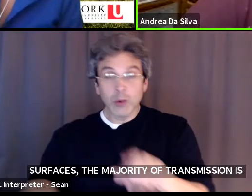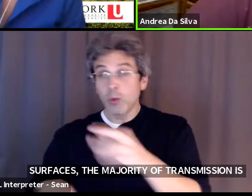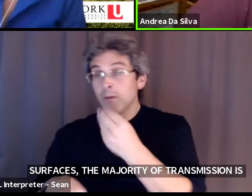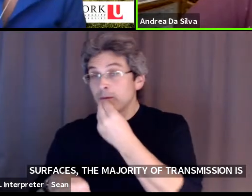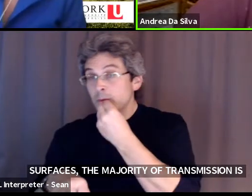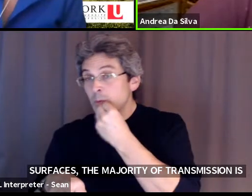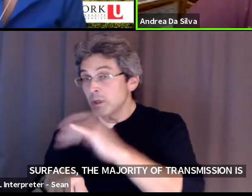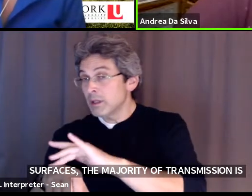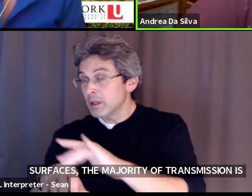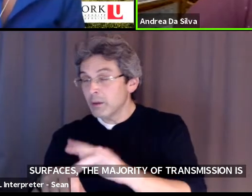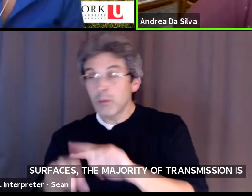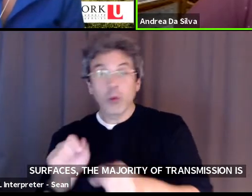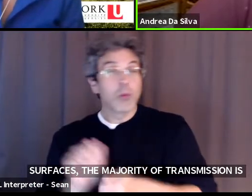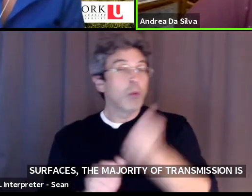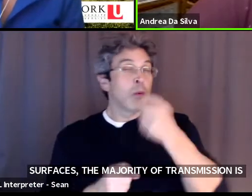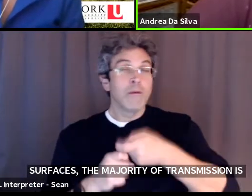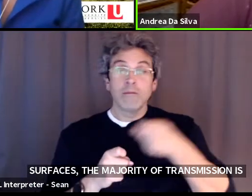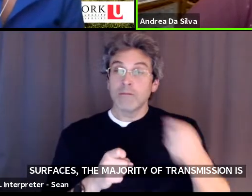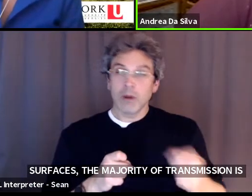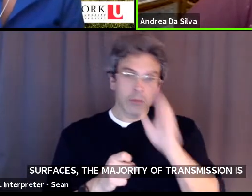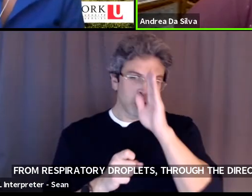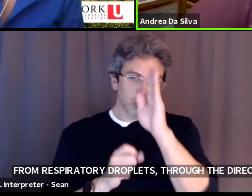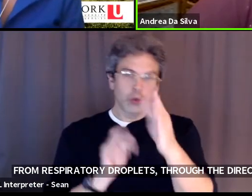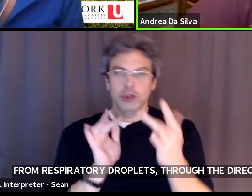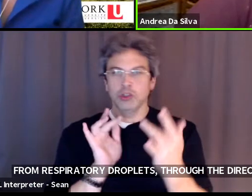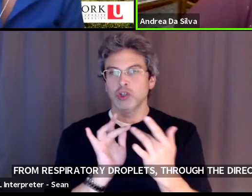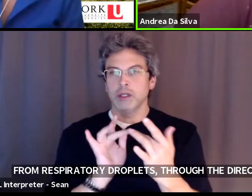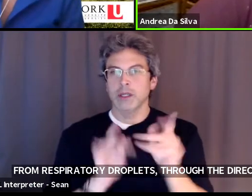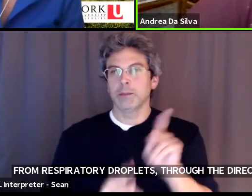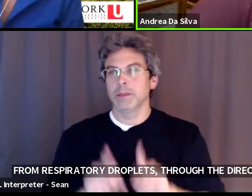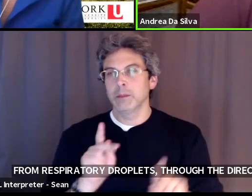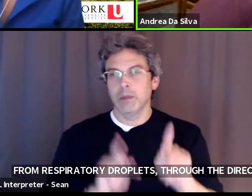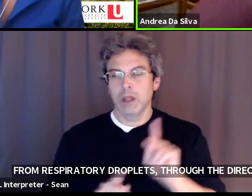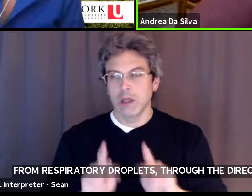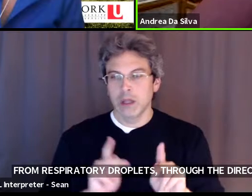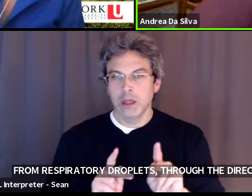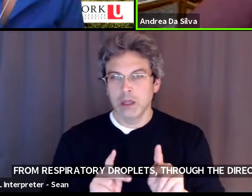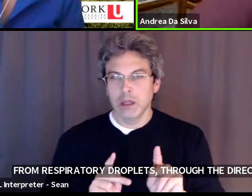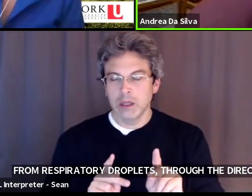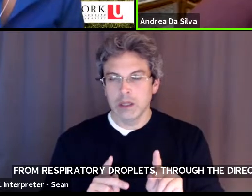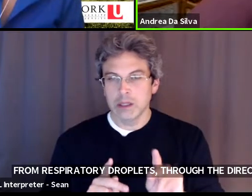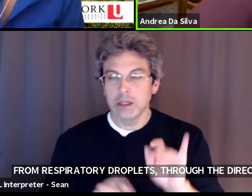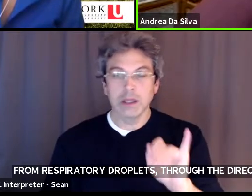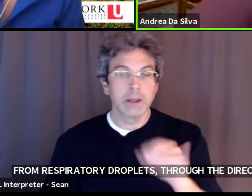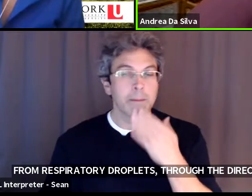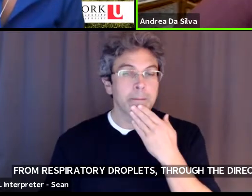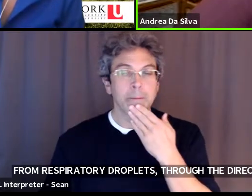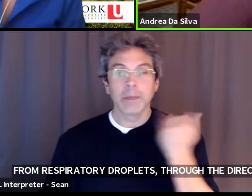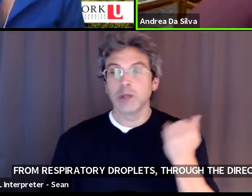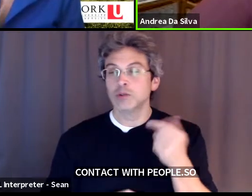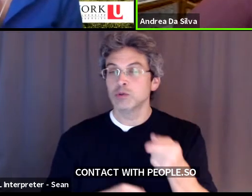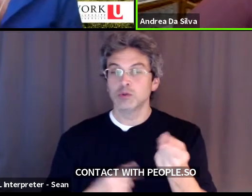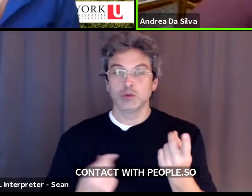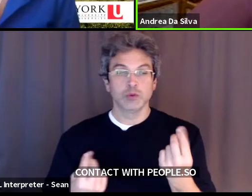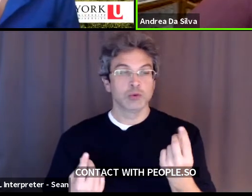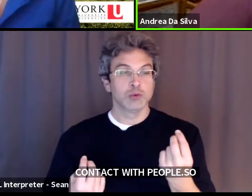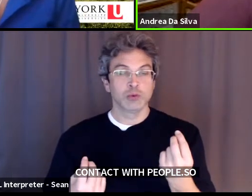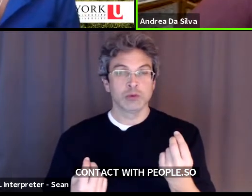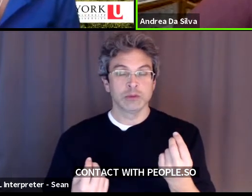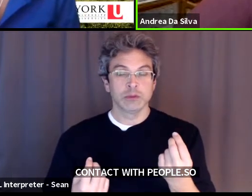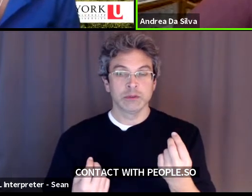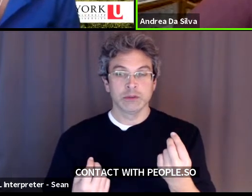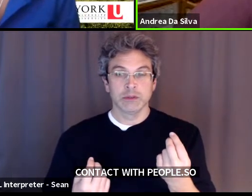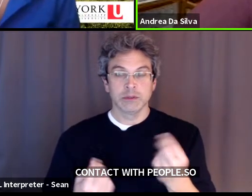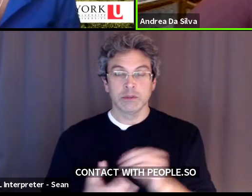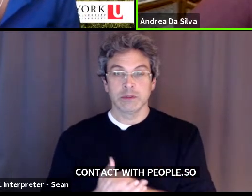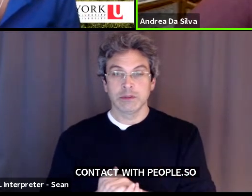contact with people. So the best practice, basically, if you know what it means is